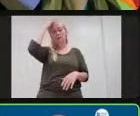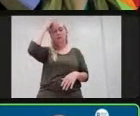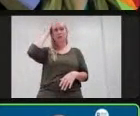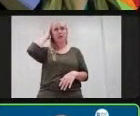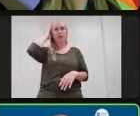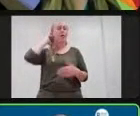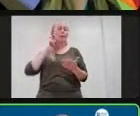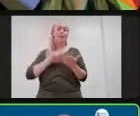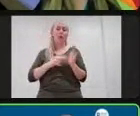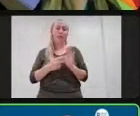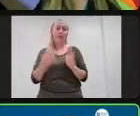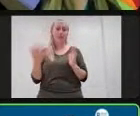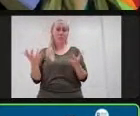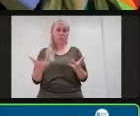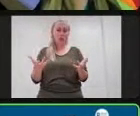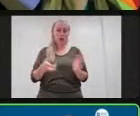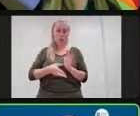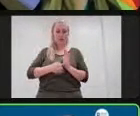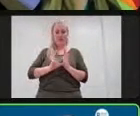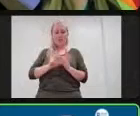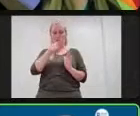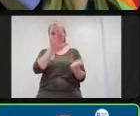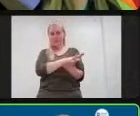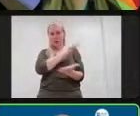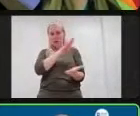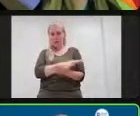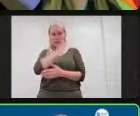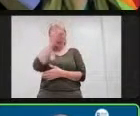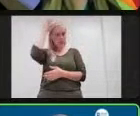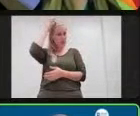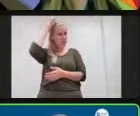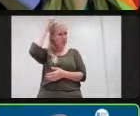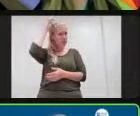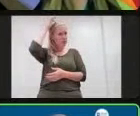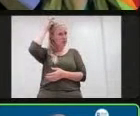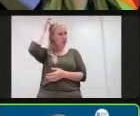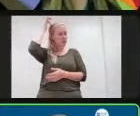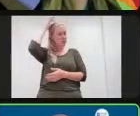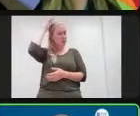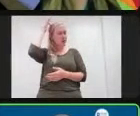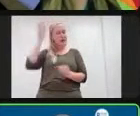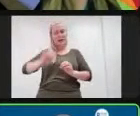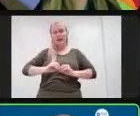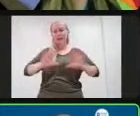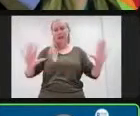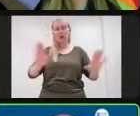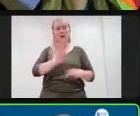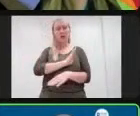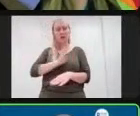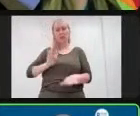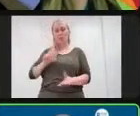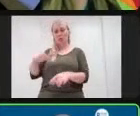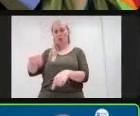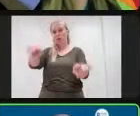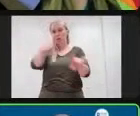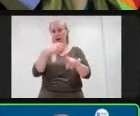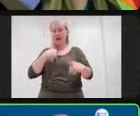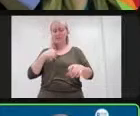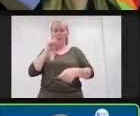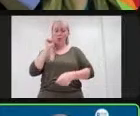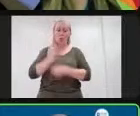is to review this document, and clearly the board has work to do about